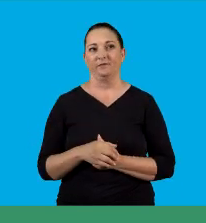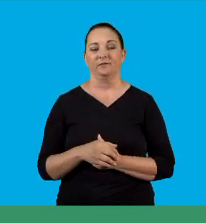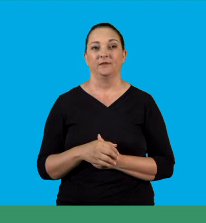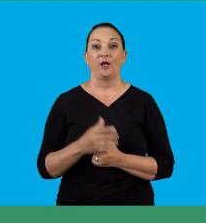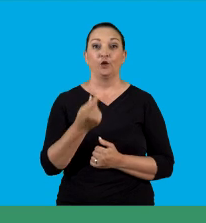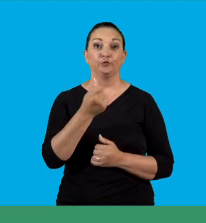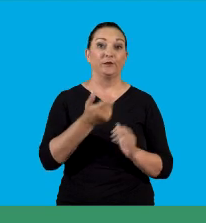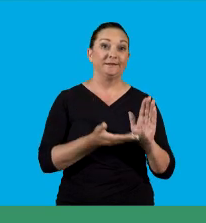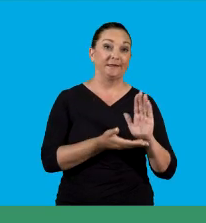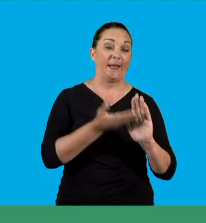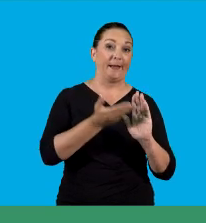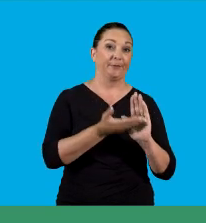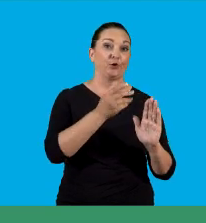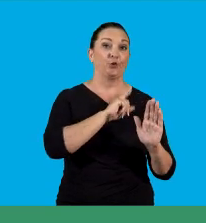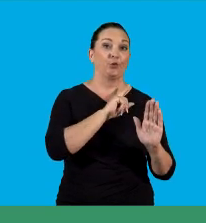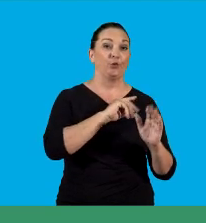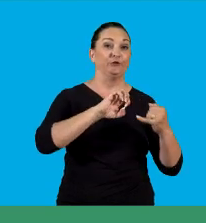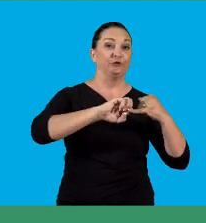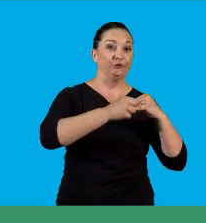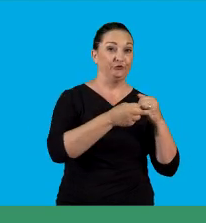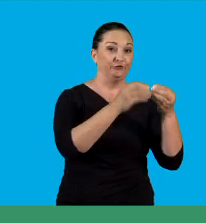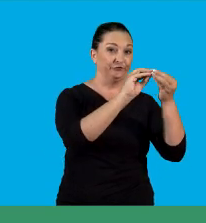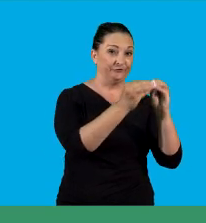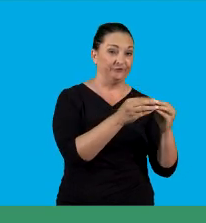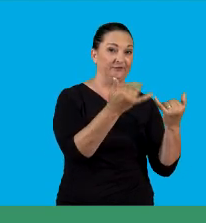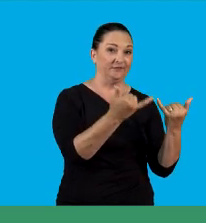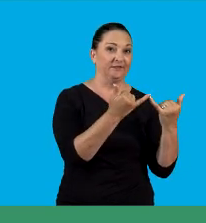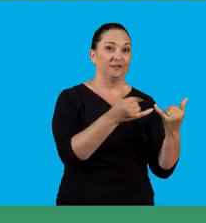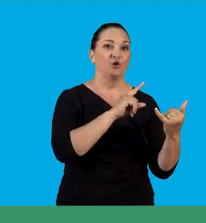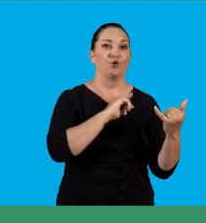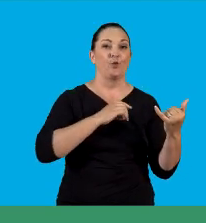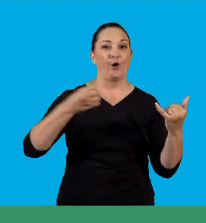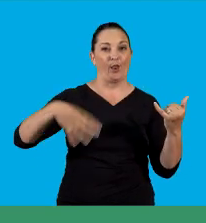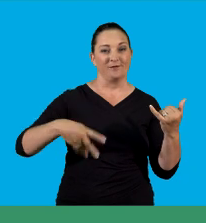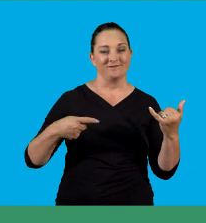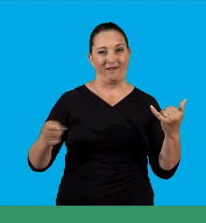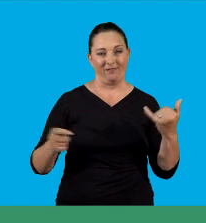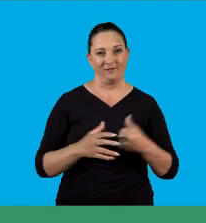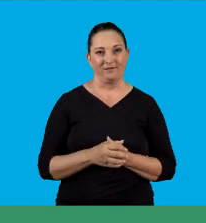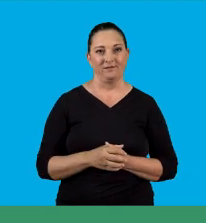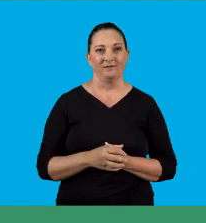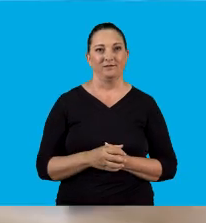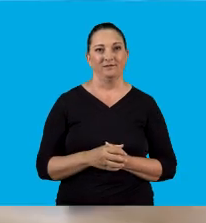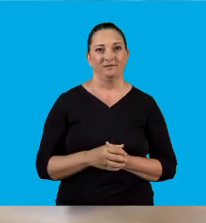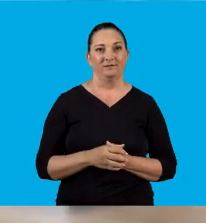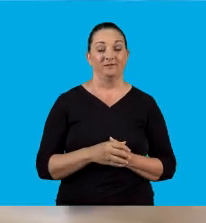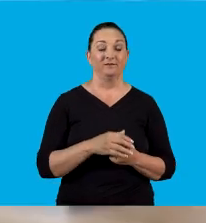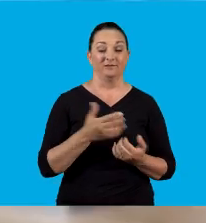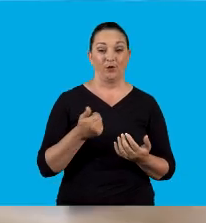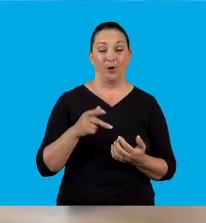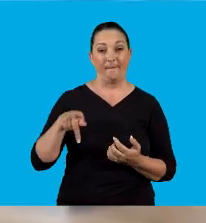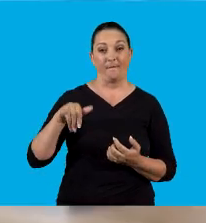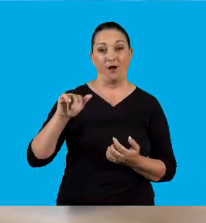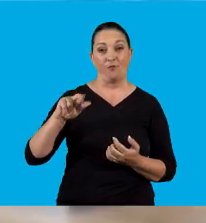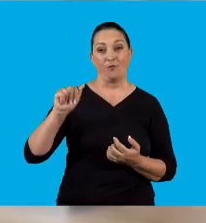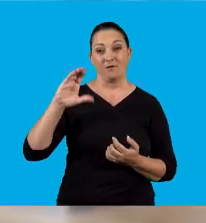the price of products in order to compensate for the loss in sale. So basically, piracy drives up the